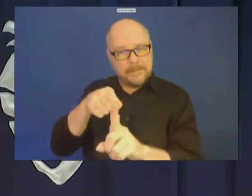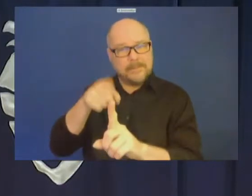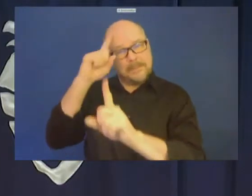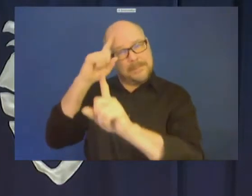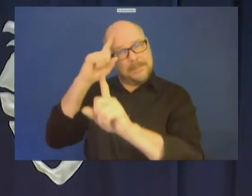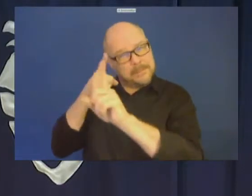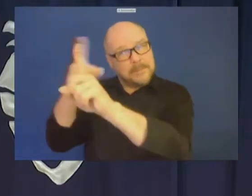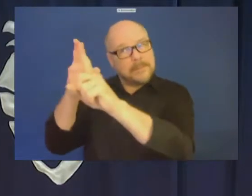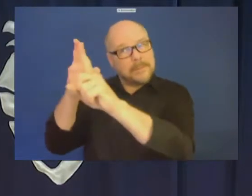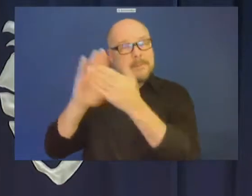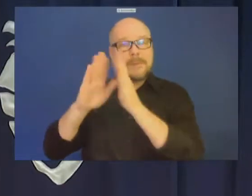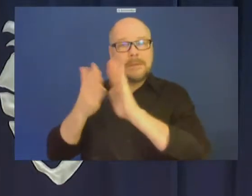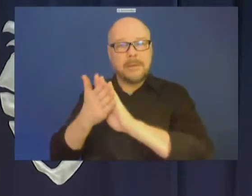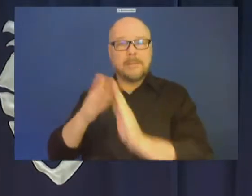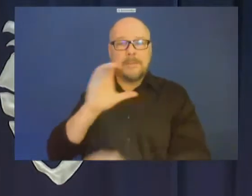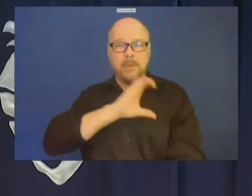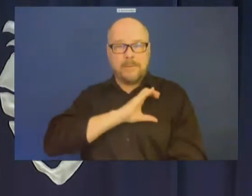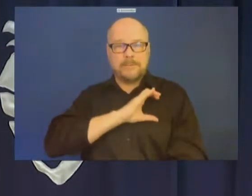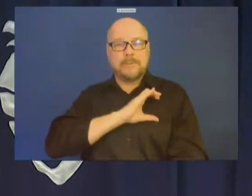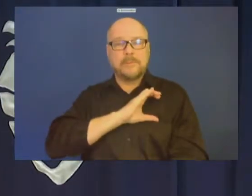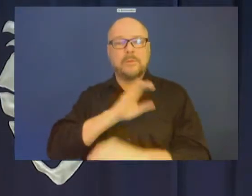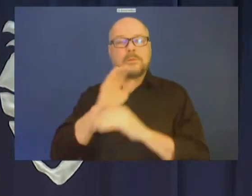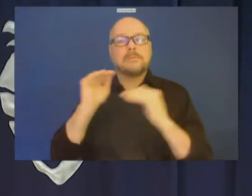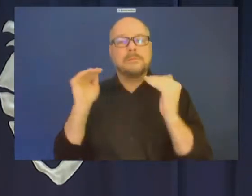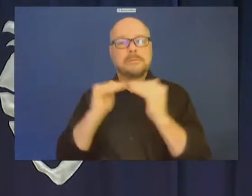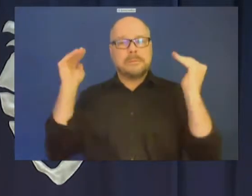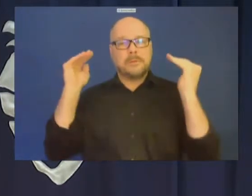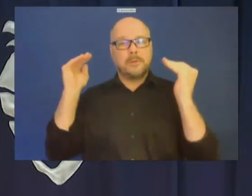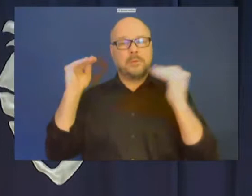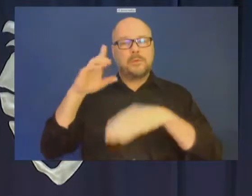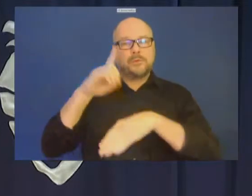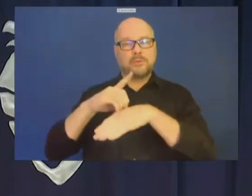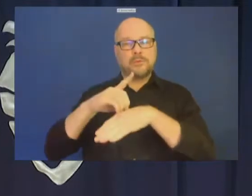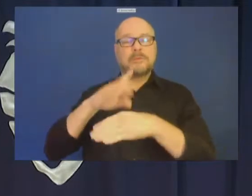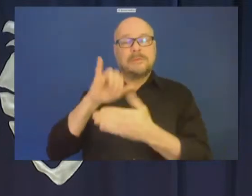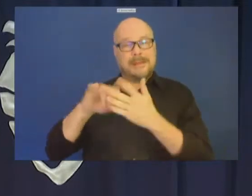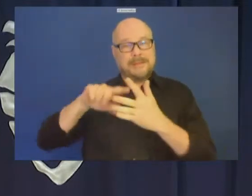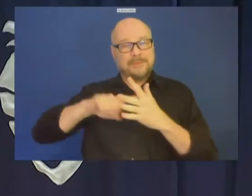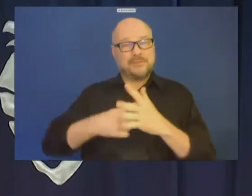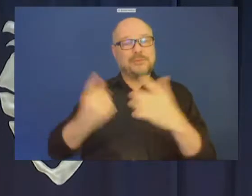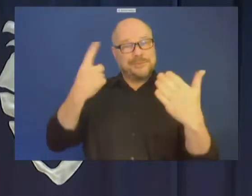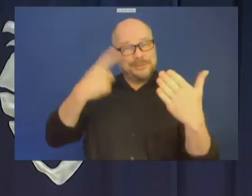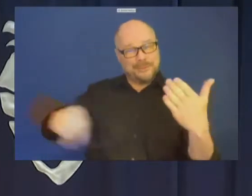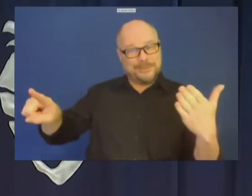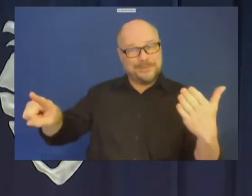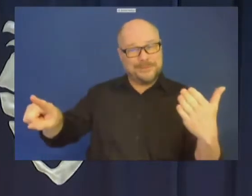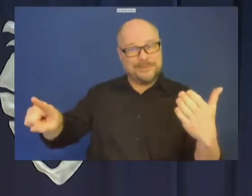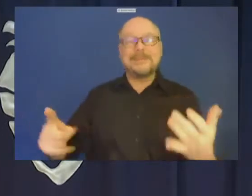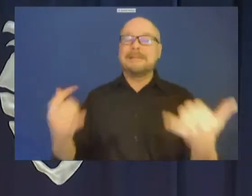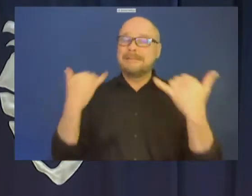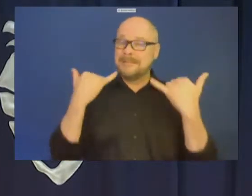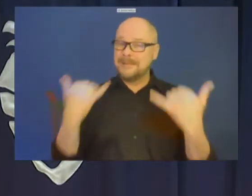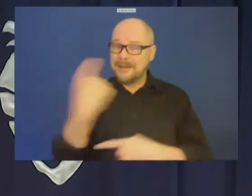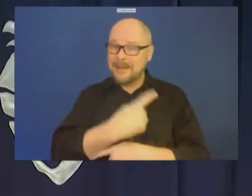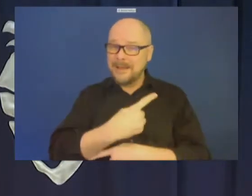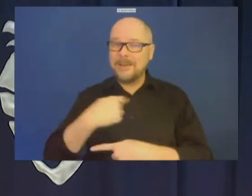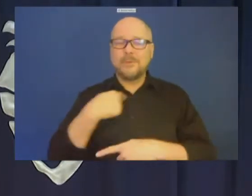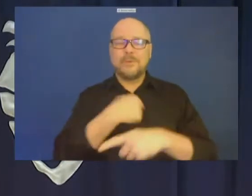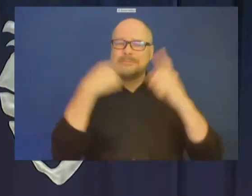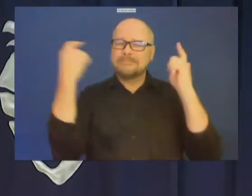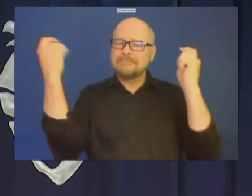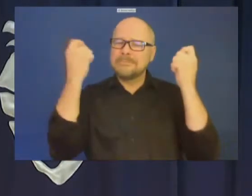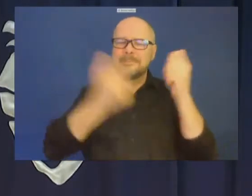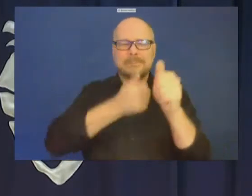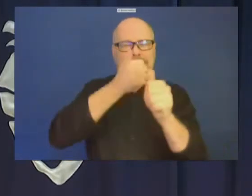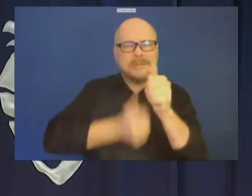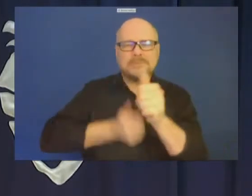of wearing the badge. But that starts next week. Today, we want to celebrate each one of our recruits and all